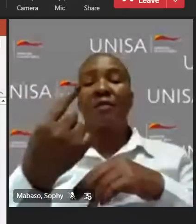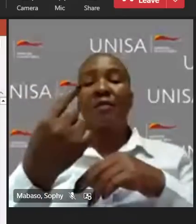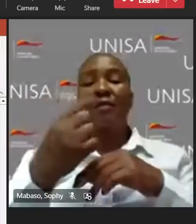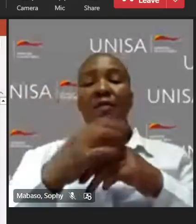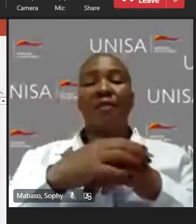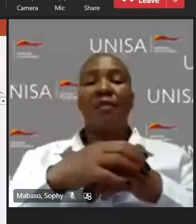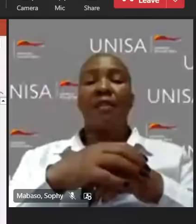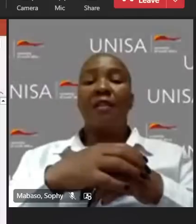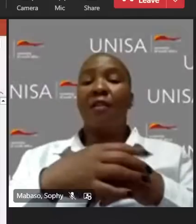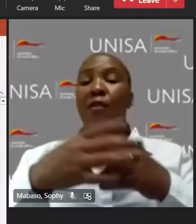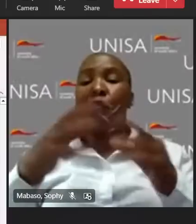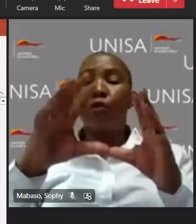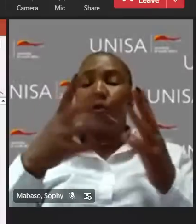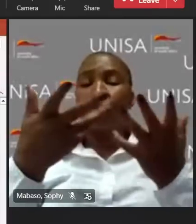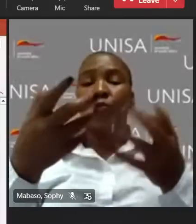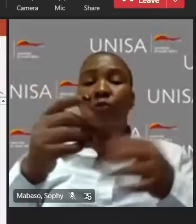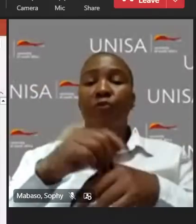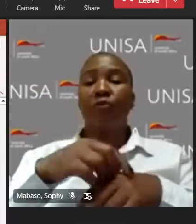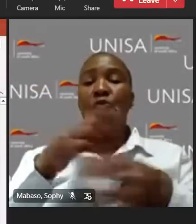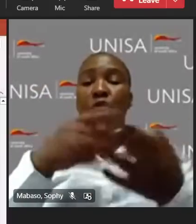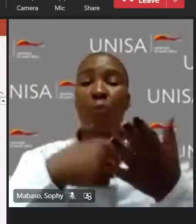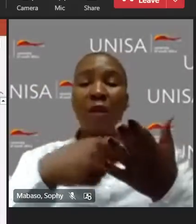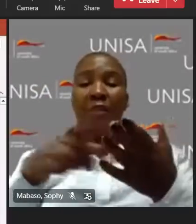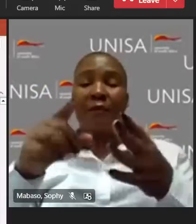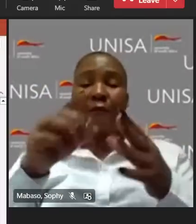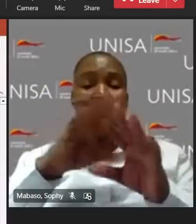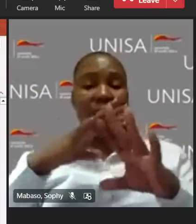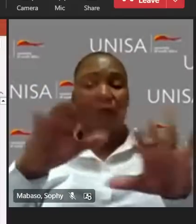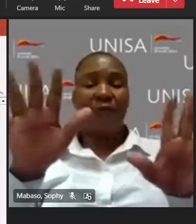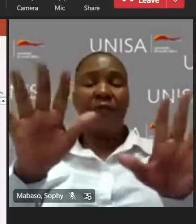though you've made the cancellation.